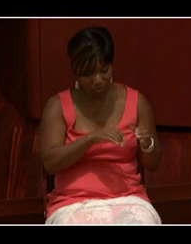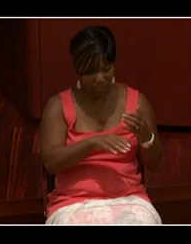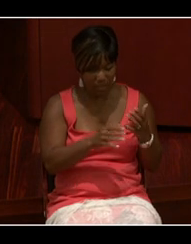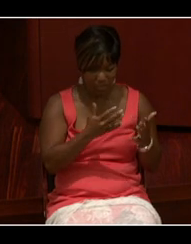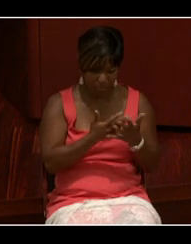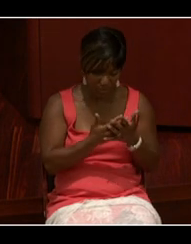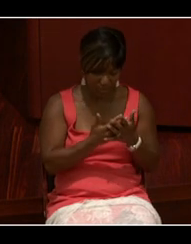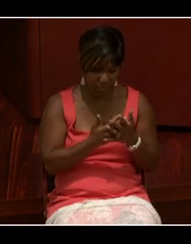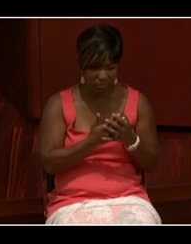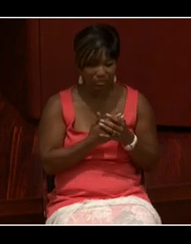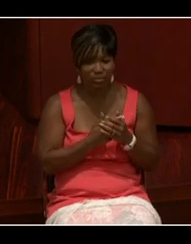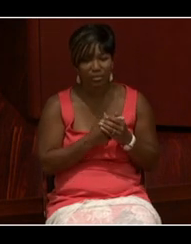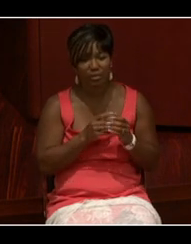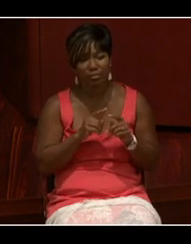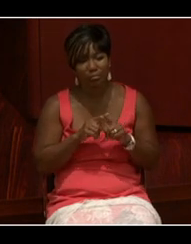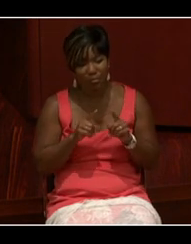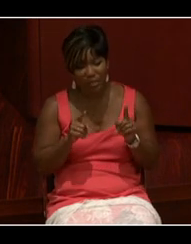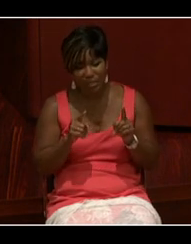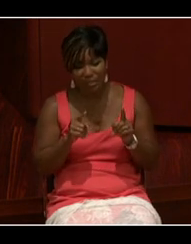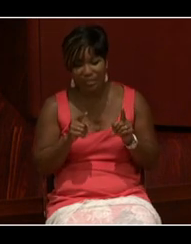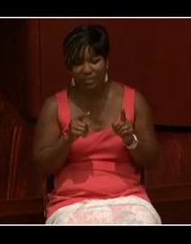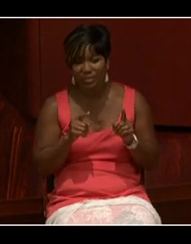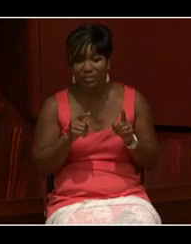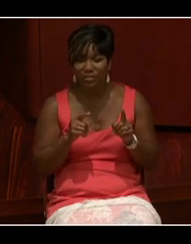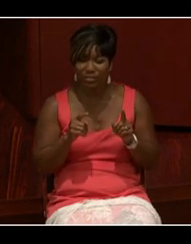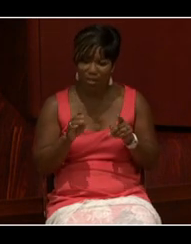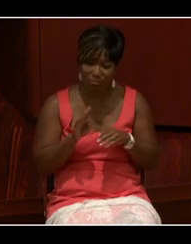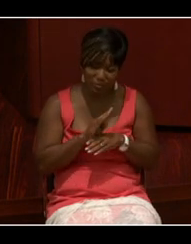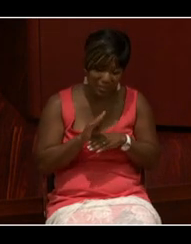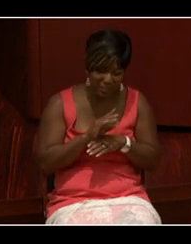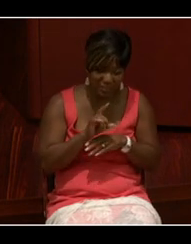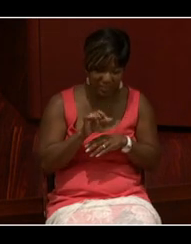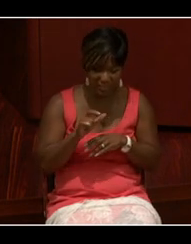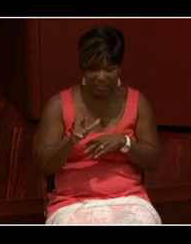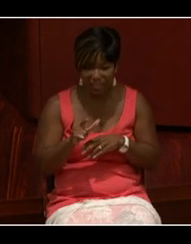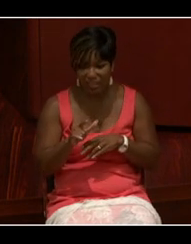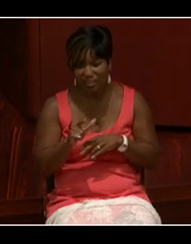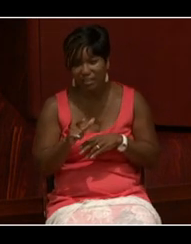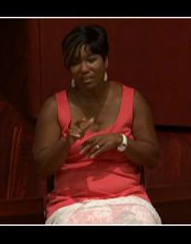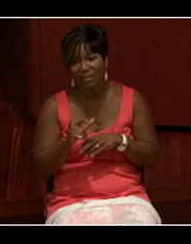that nature. But like I said earlier, you'll have business deals or people